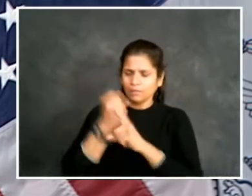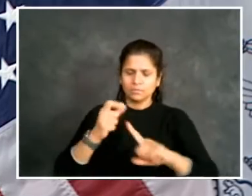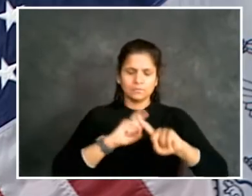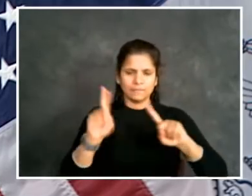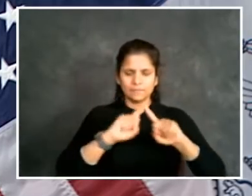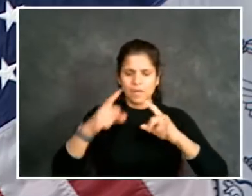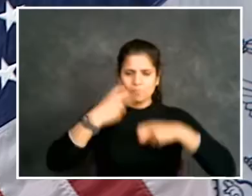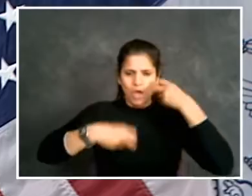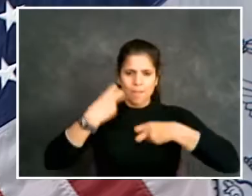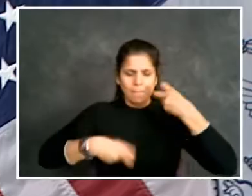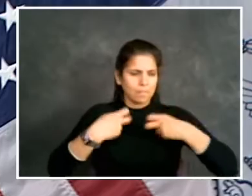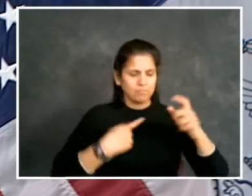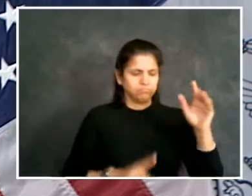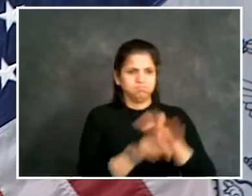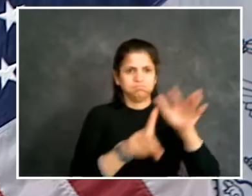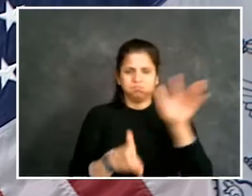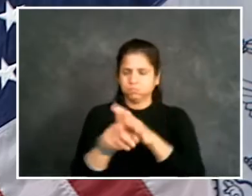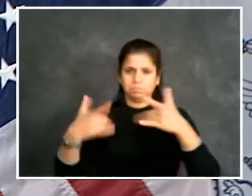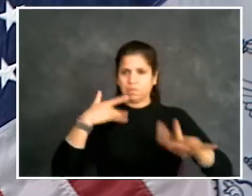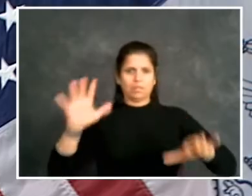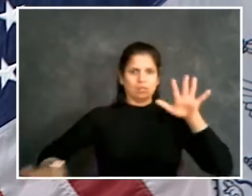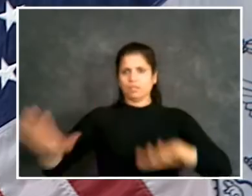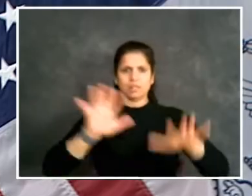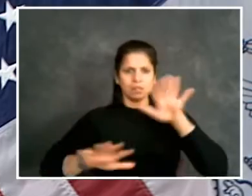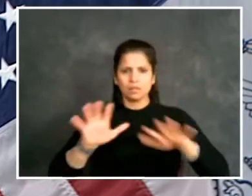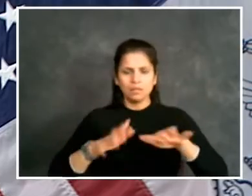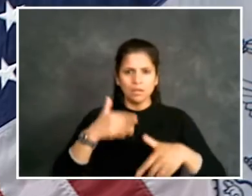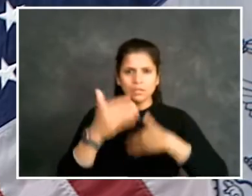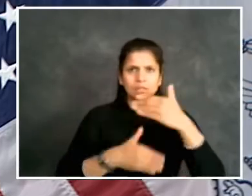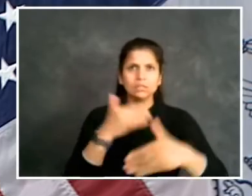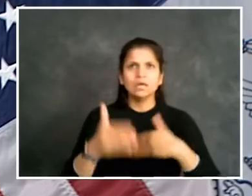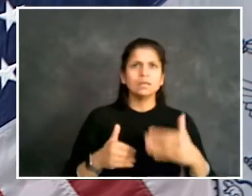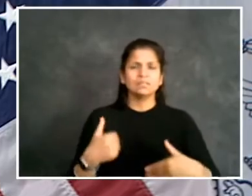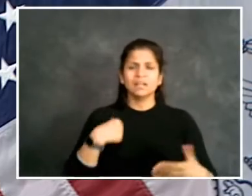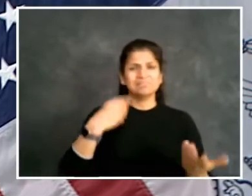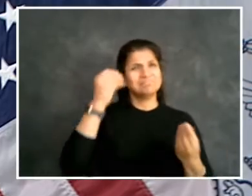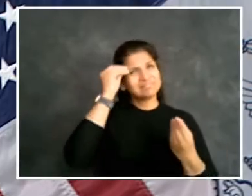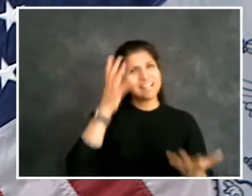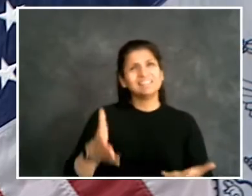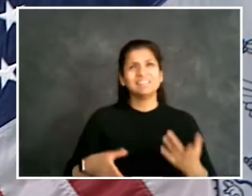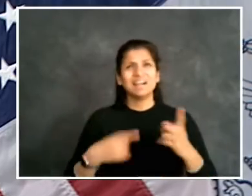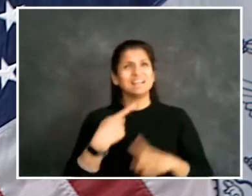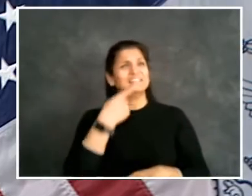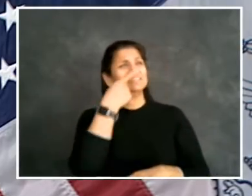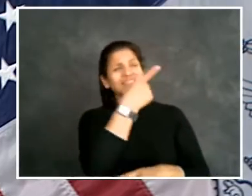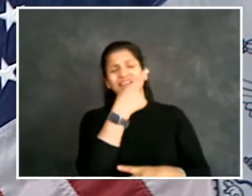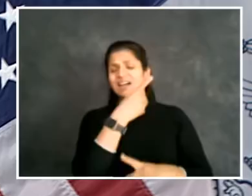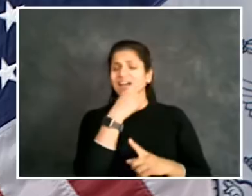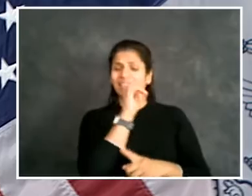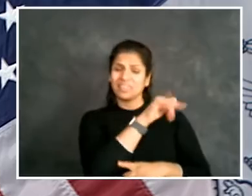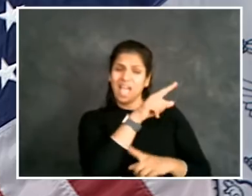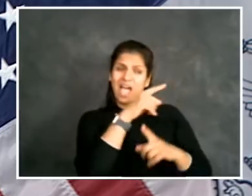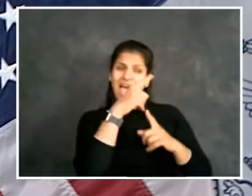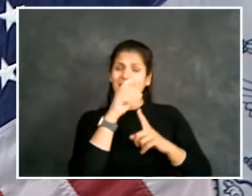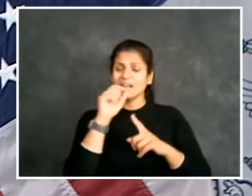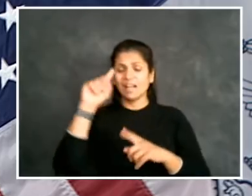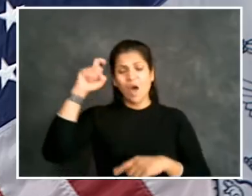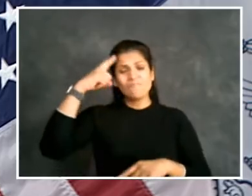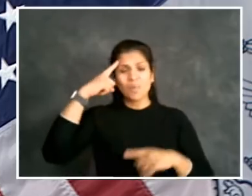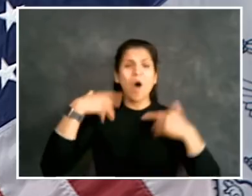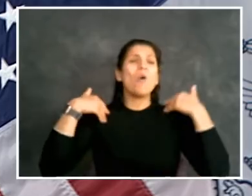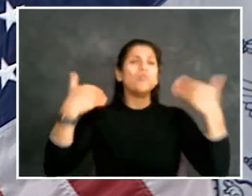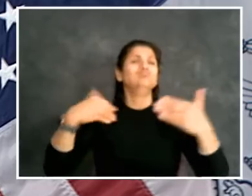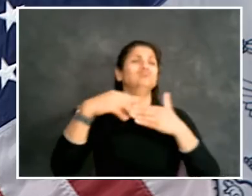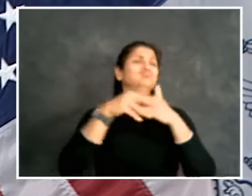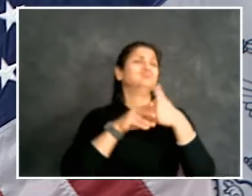In the end, it's sad, it's really sad, but it's incoherent. And the